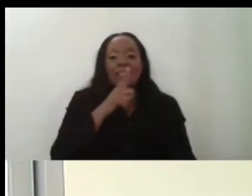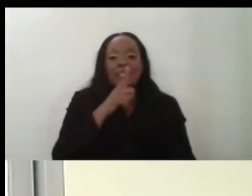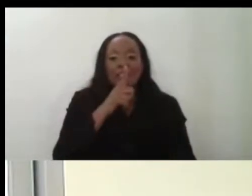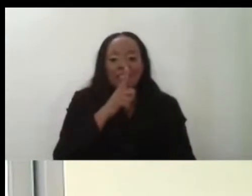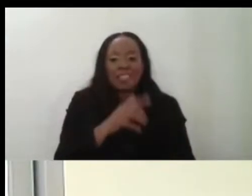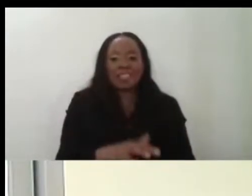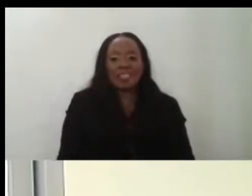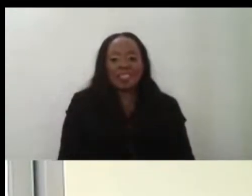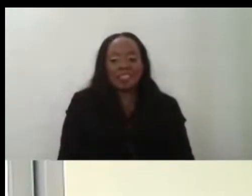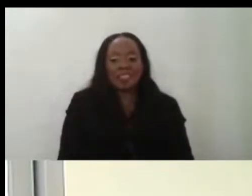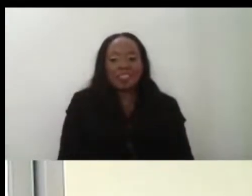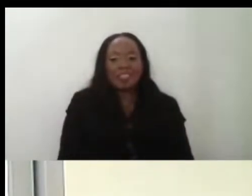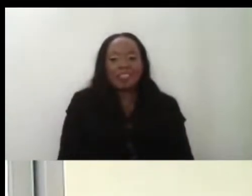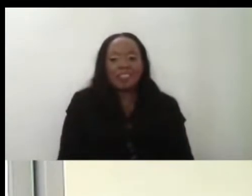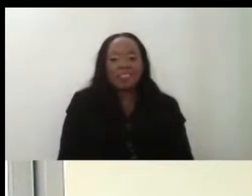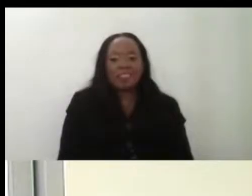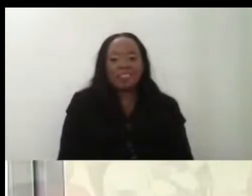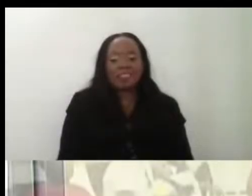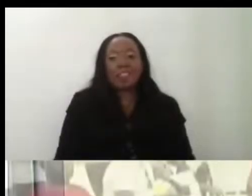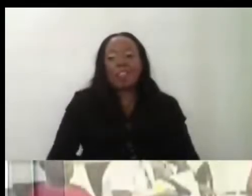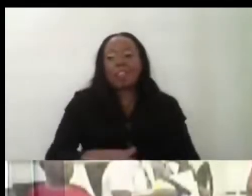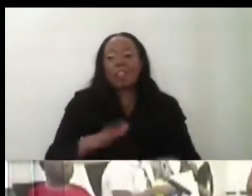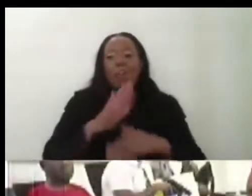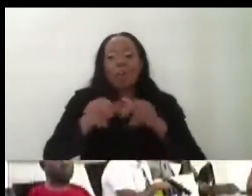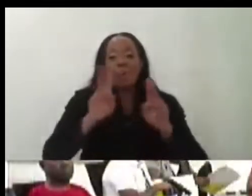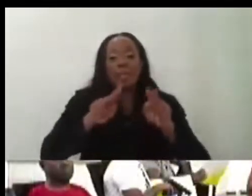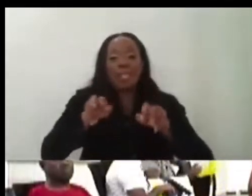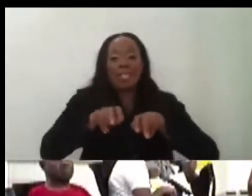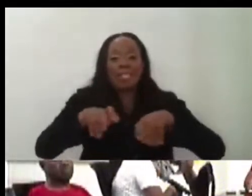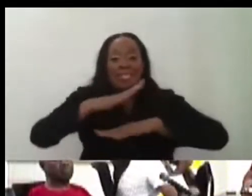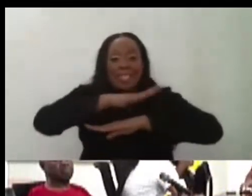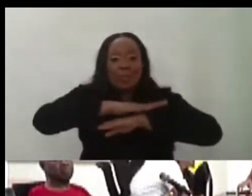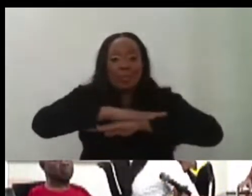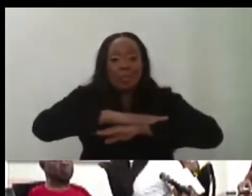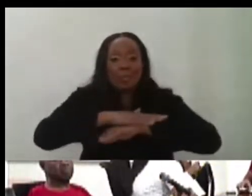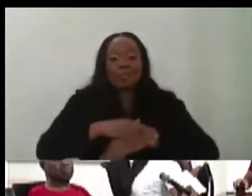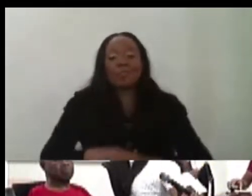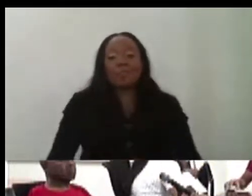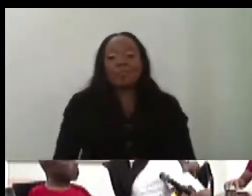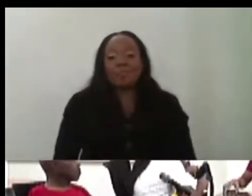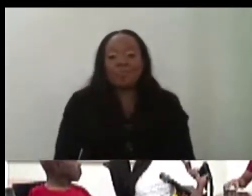right, so we'll start with the head table, if you can.